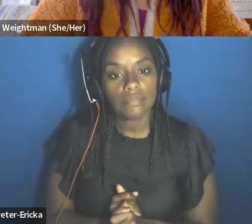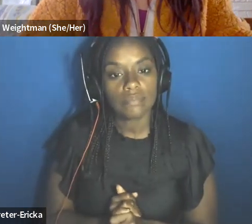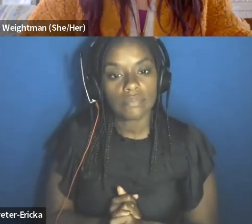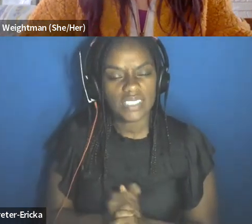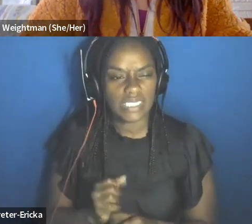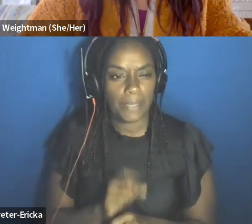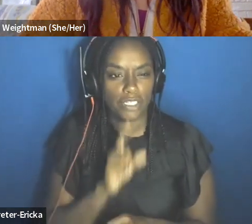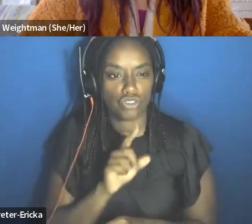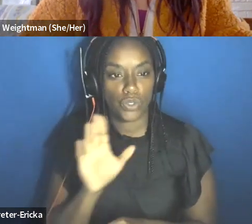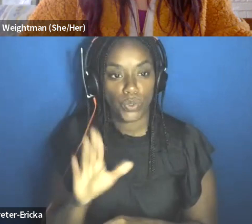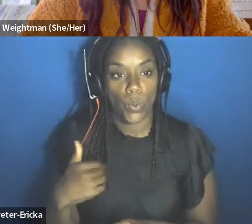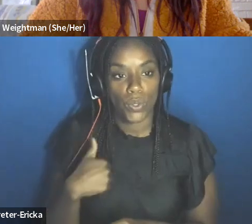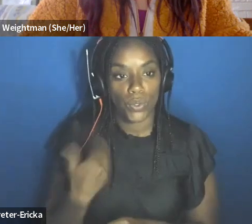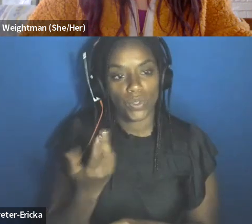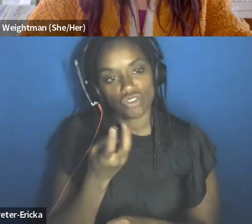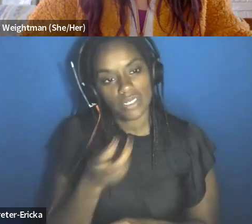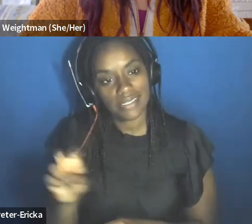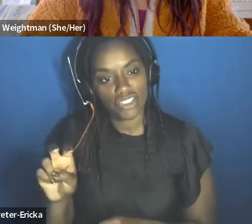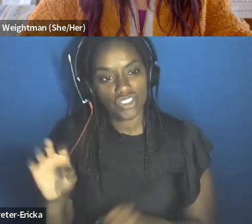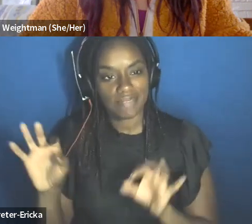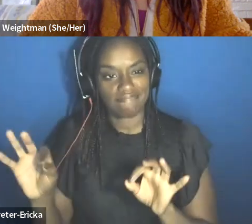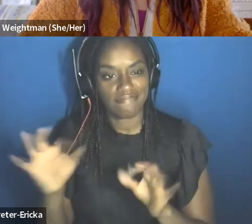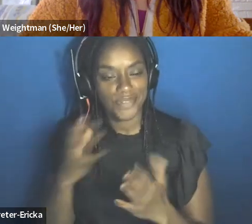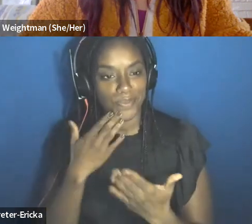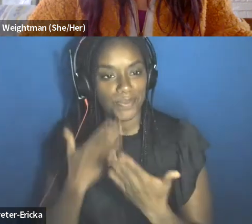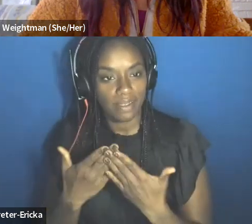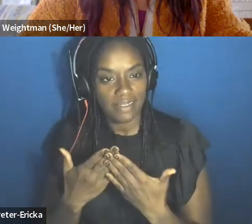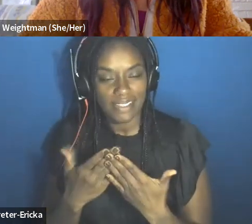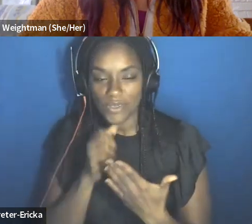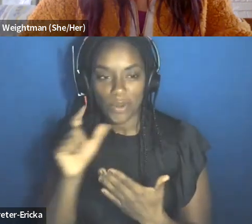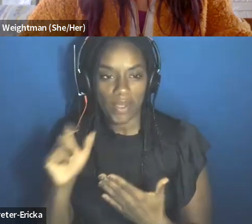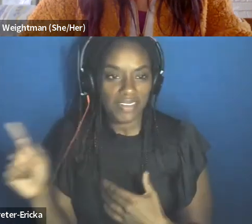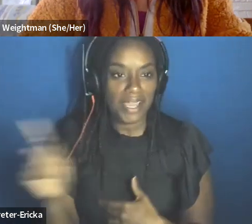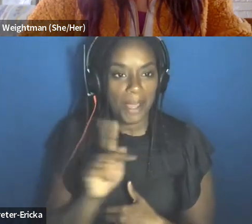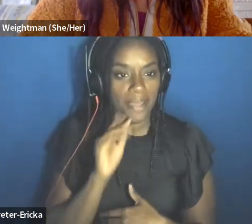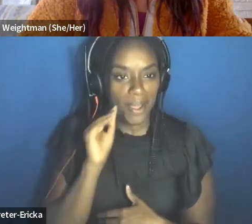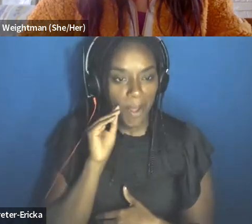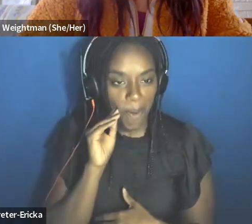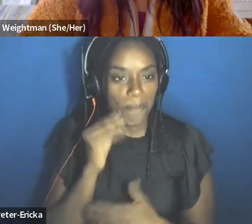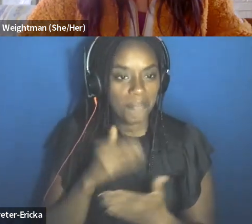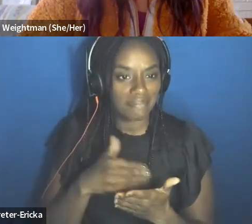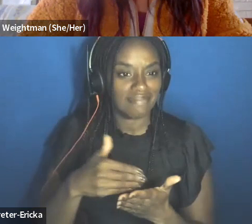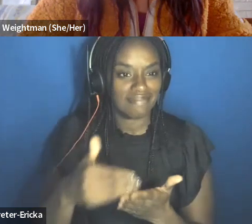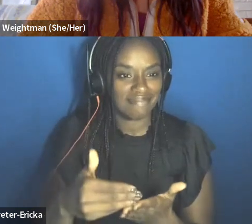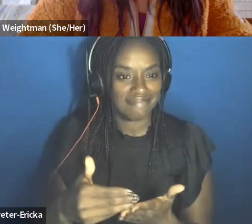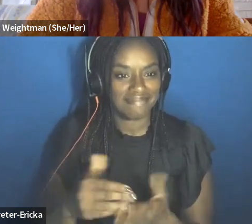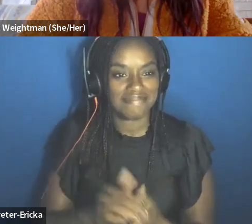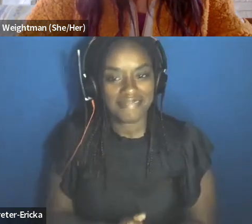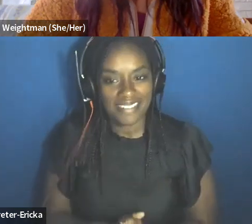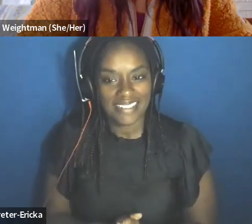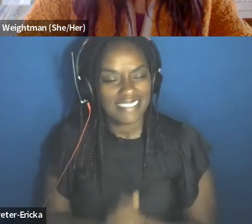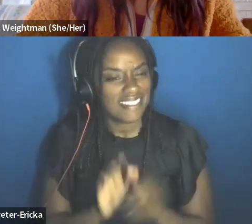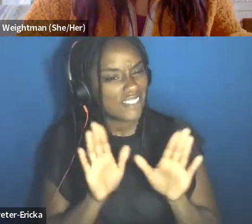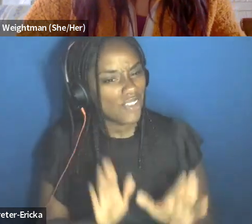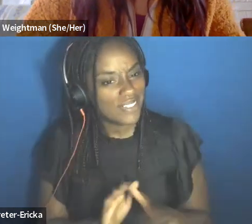your youth transitions very well so they don't have to come back home as often, That's awesome. Something to that